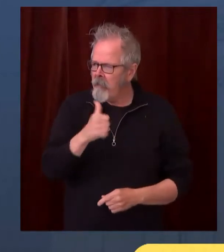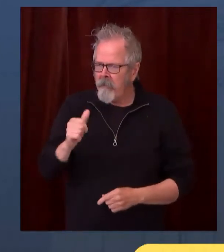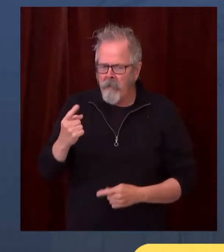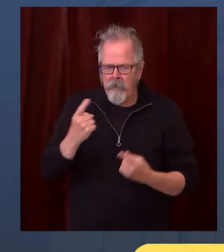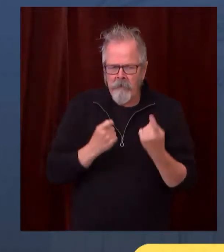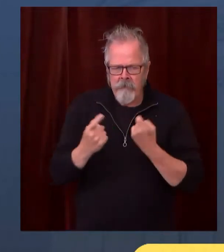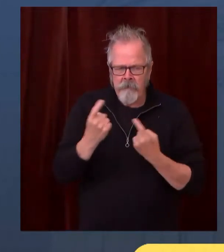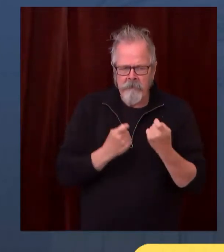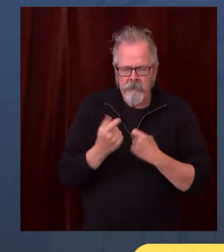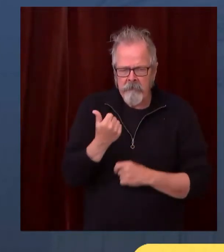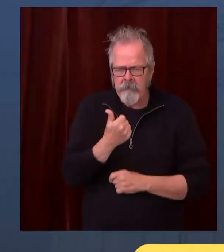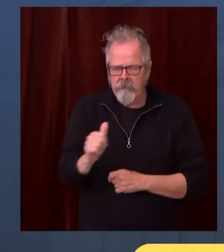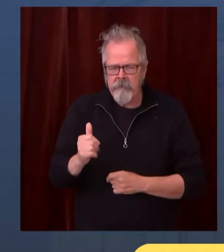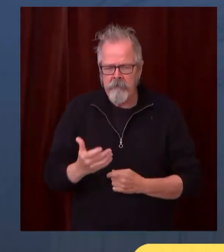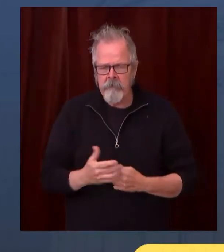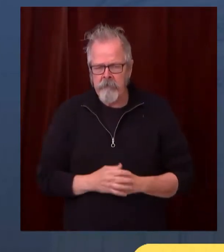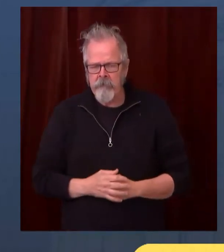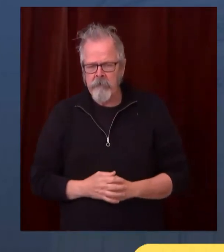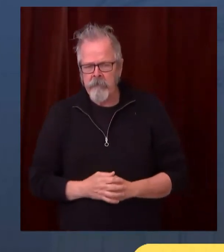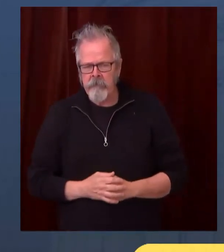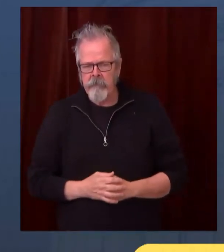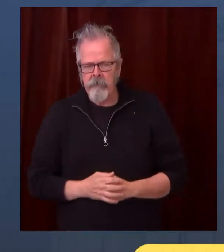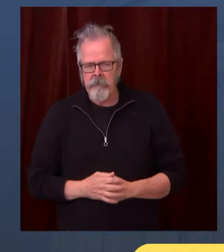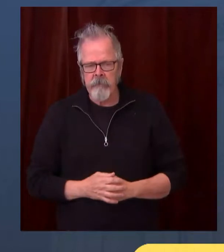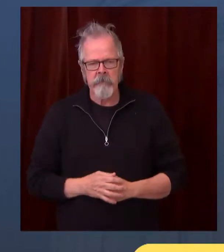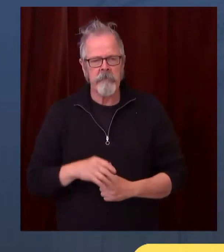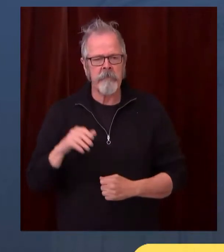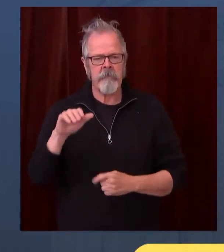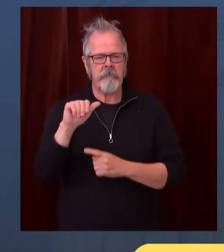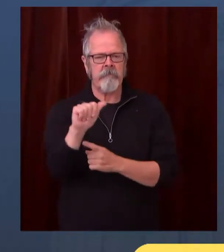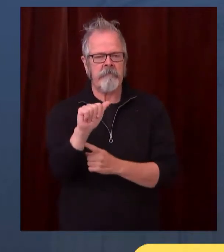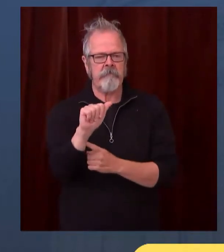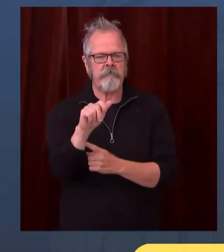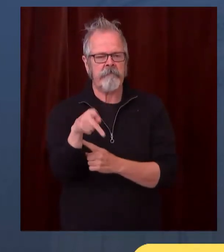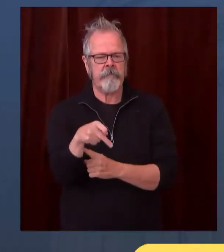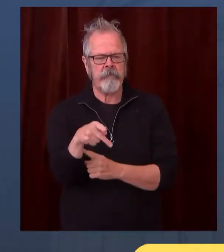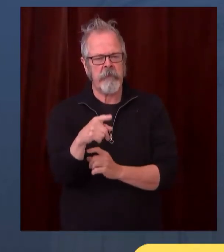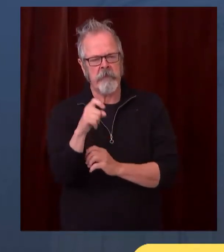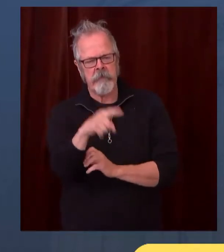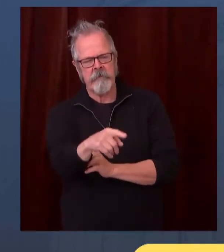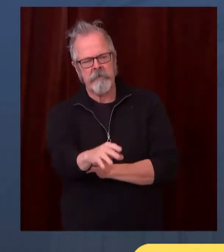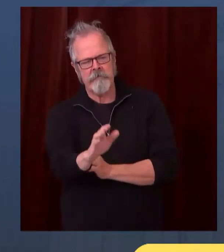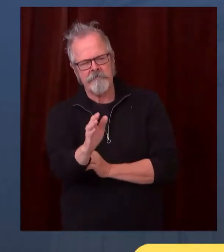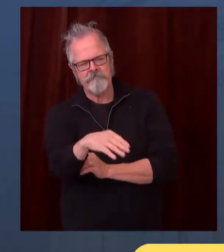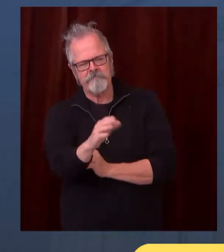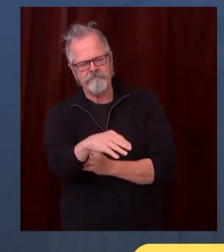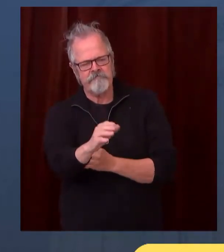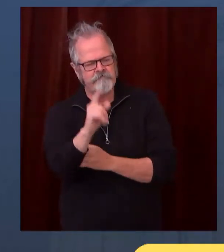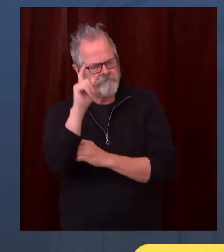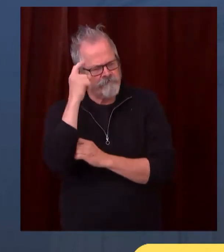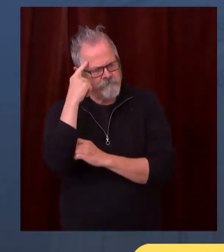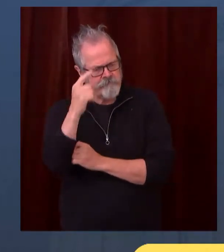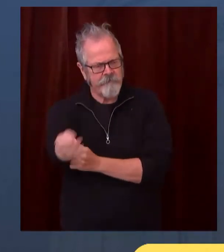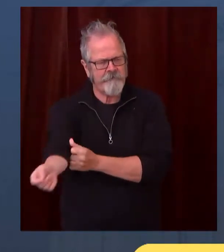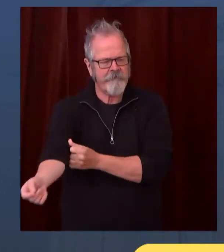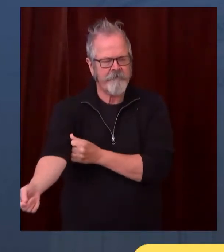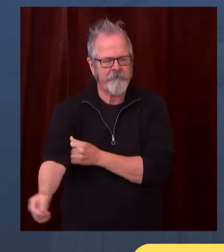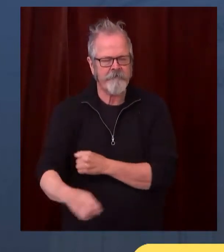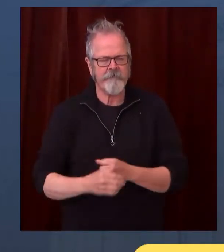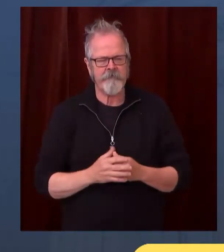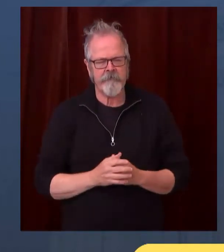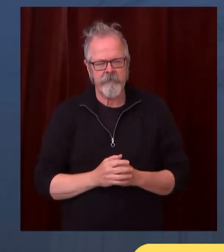Hi, thank you for taking the call. It's Sally Ho from the AP. It was noted that 60% of all deaths in Washington State are people associated with long-term